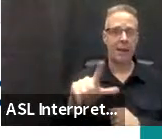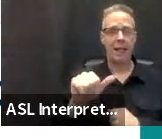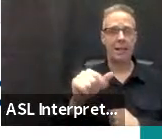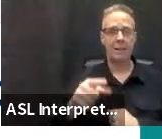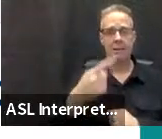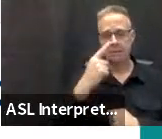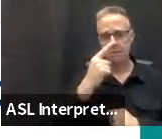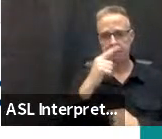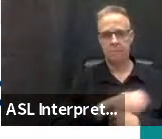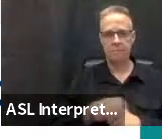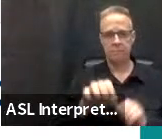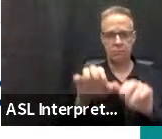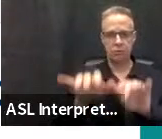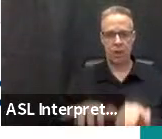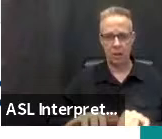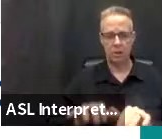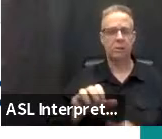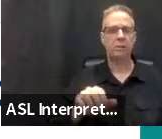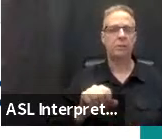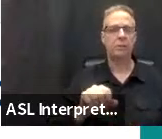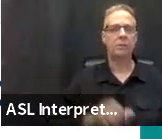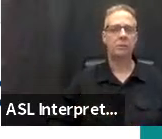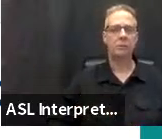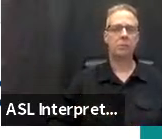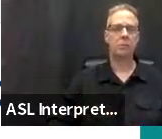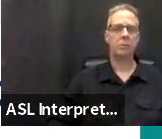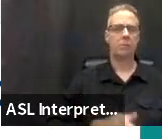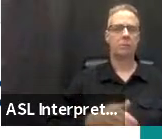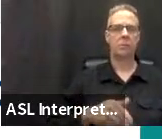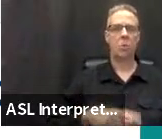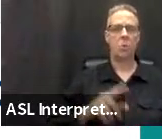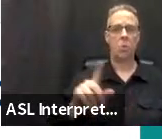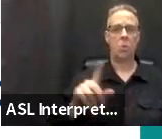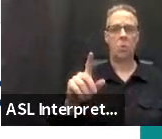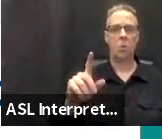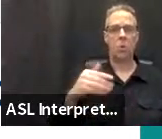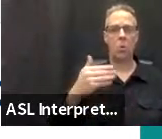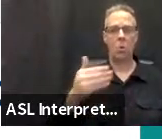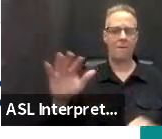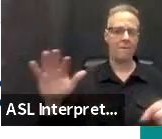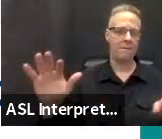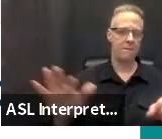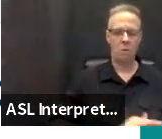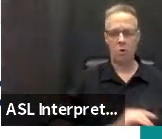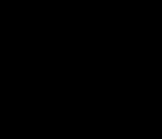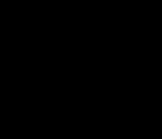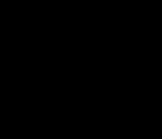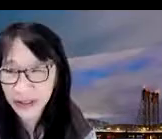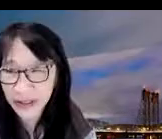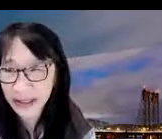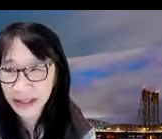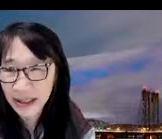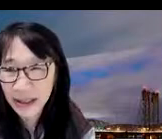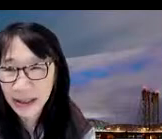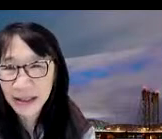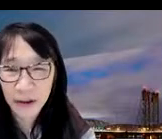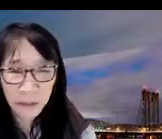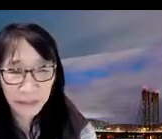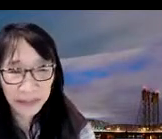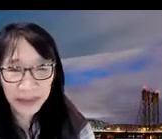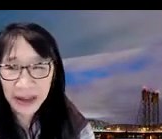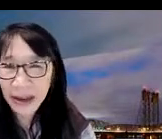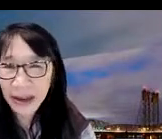in the chat, and then if you could, is put us on full screen so everybody can see themselves.